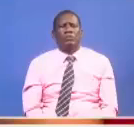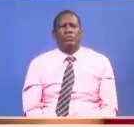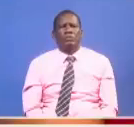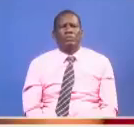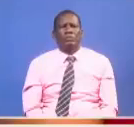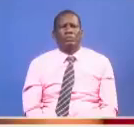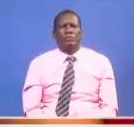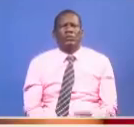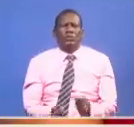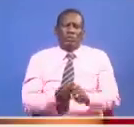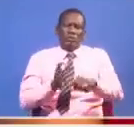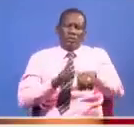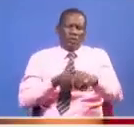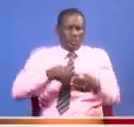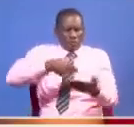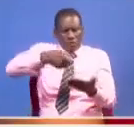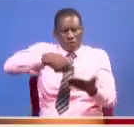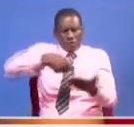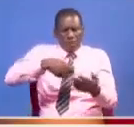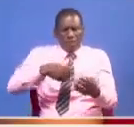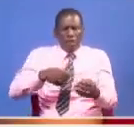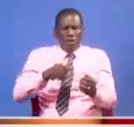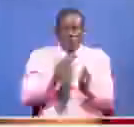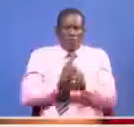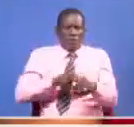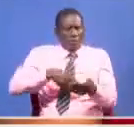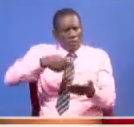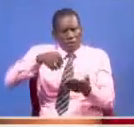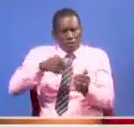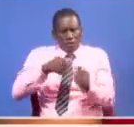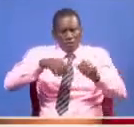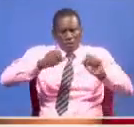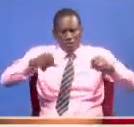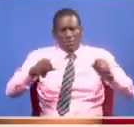Time we shall be signing agreement